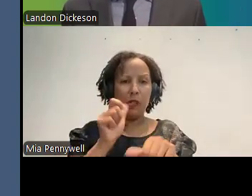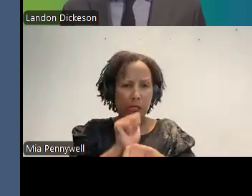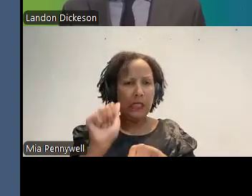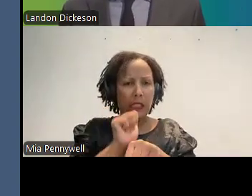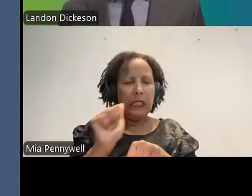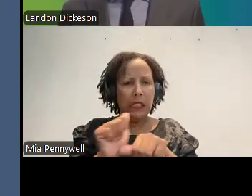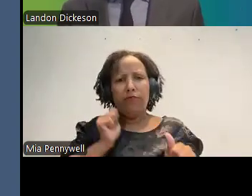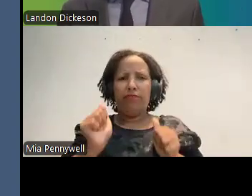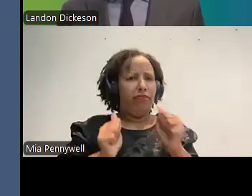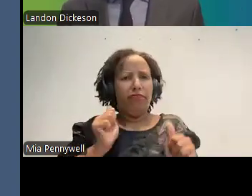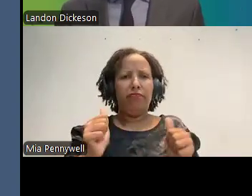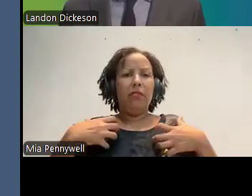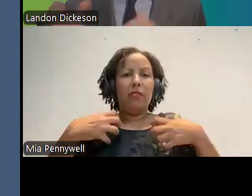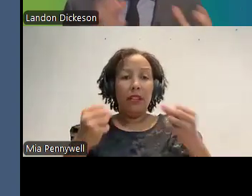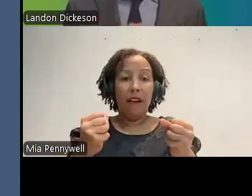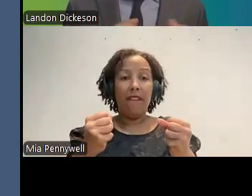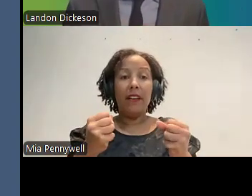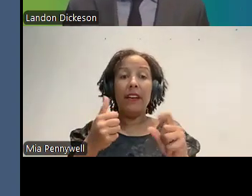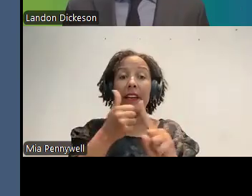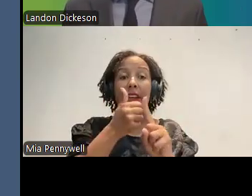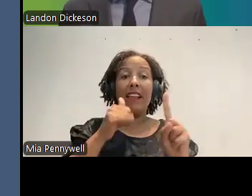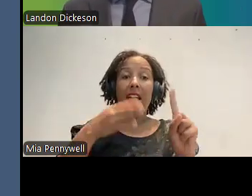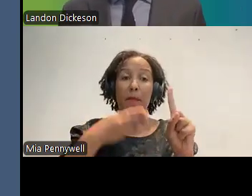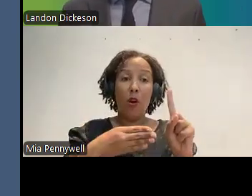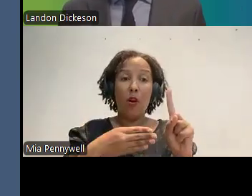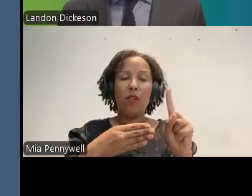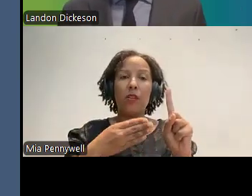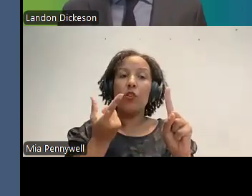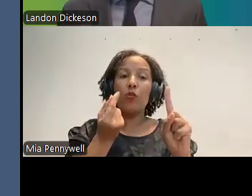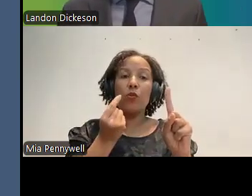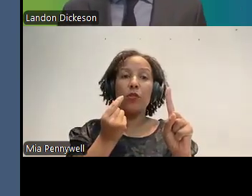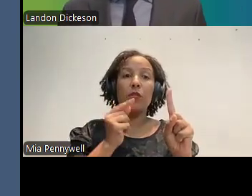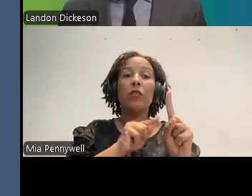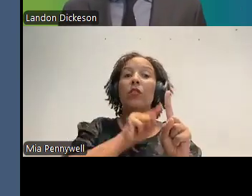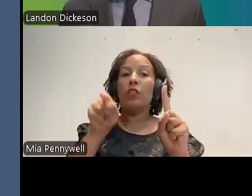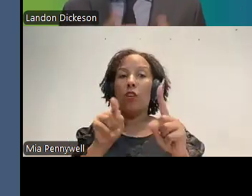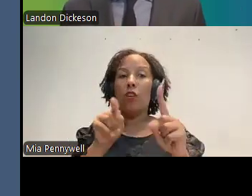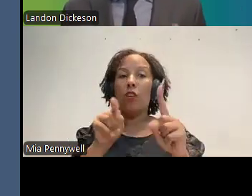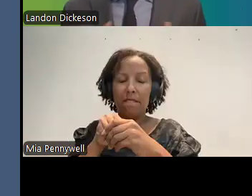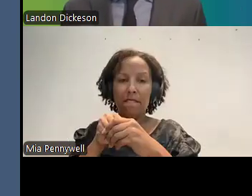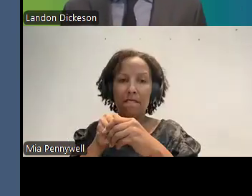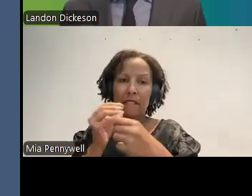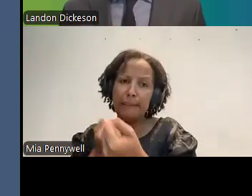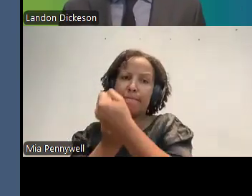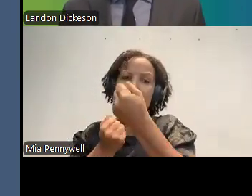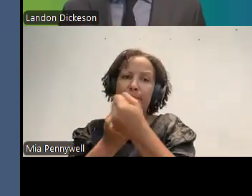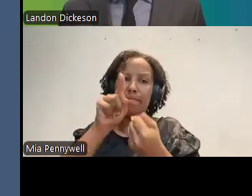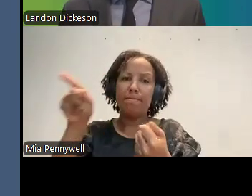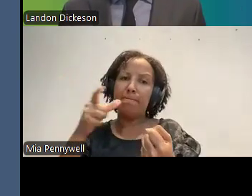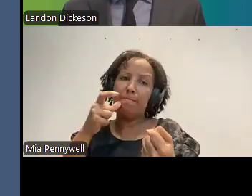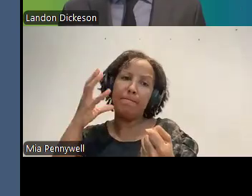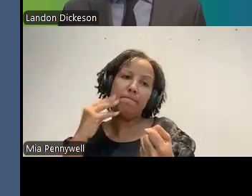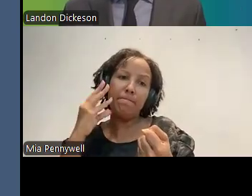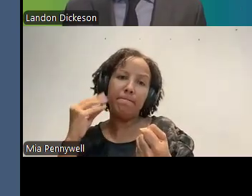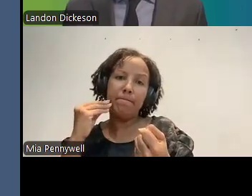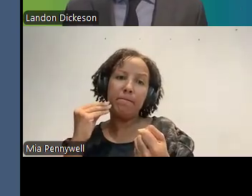recovery and they have themselves gone back into the work of anti-trafficking to support others and to build on